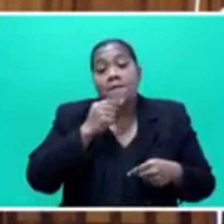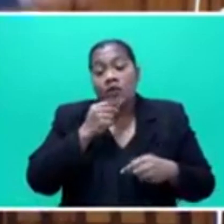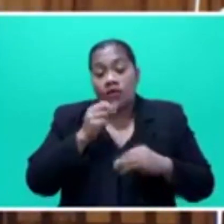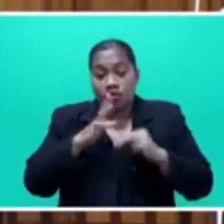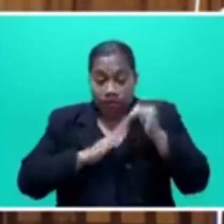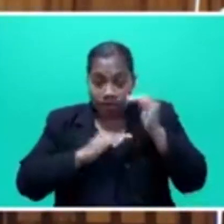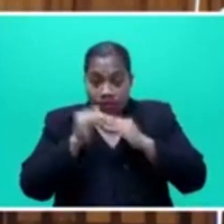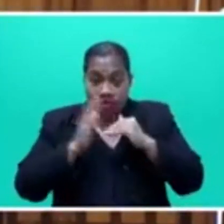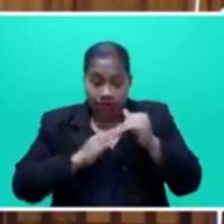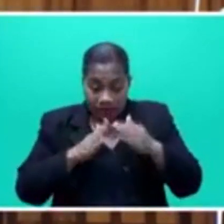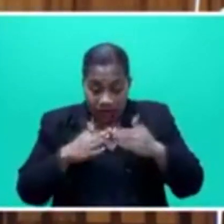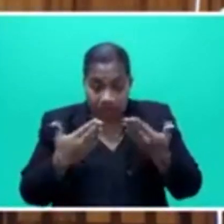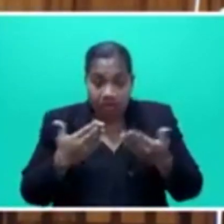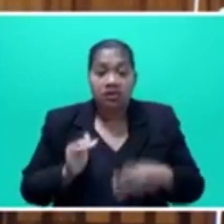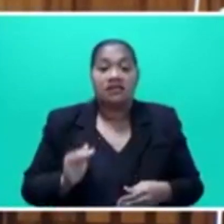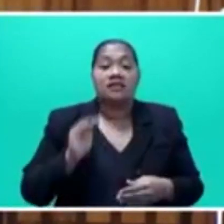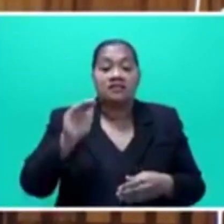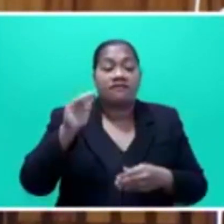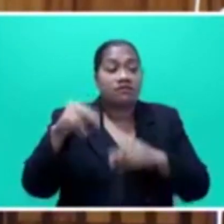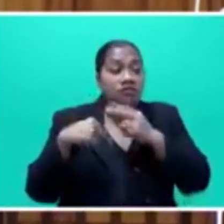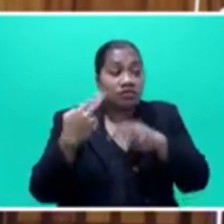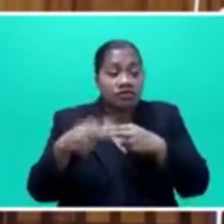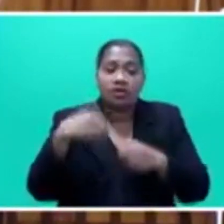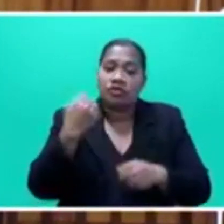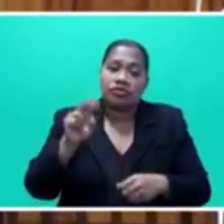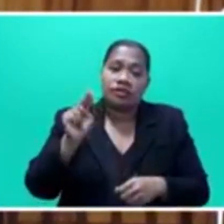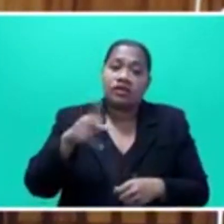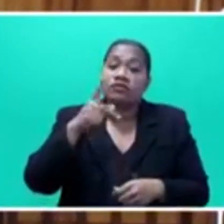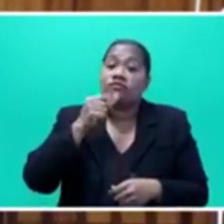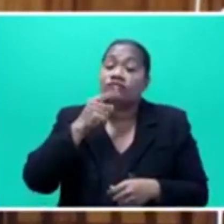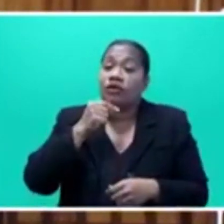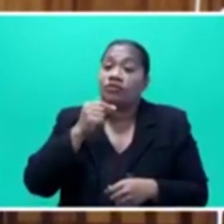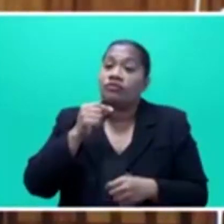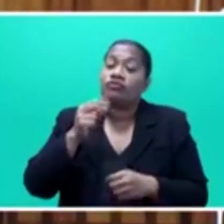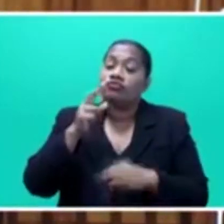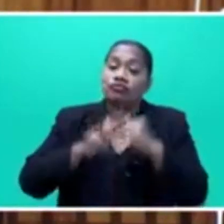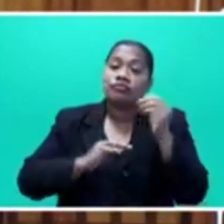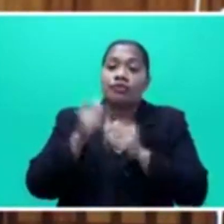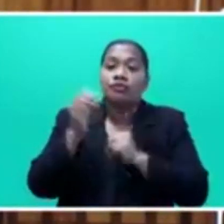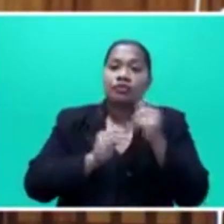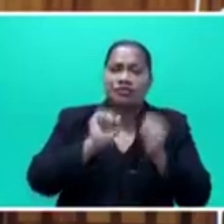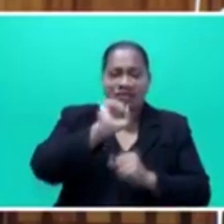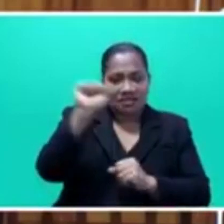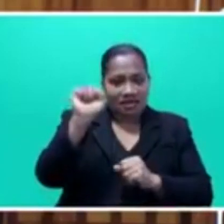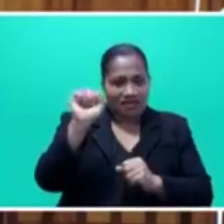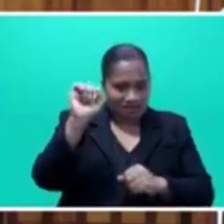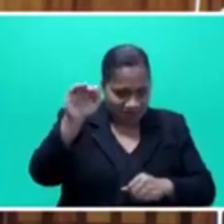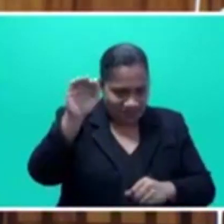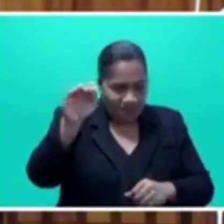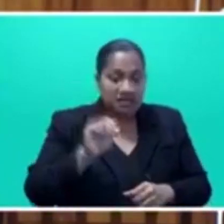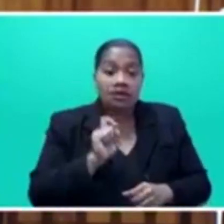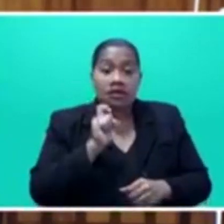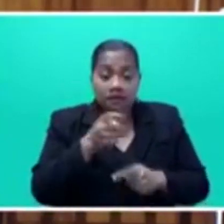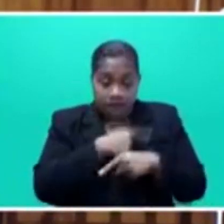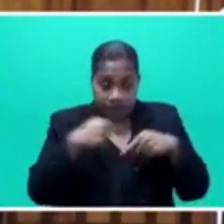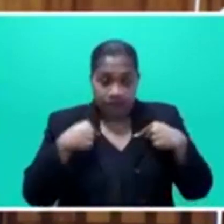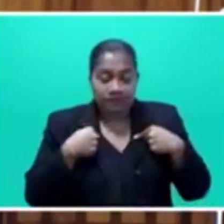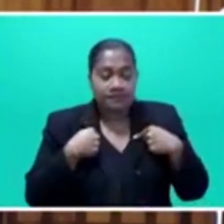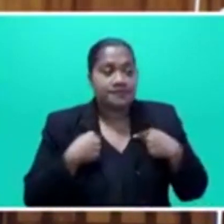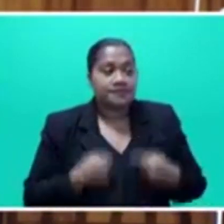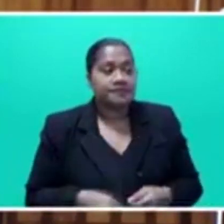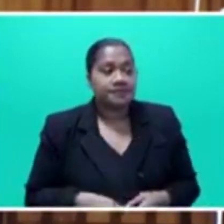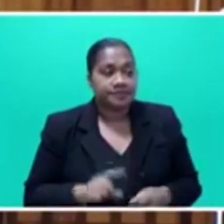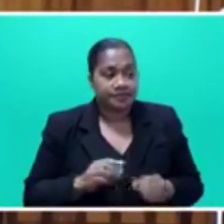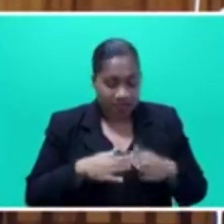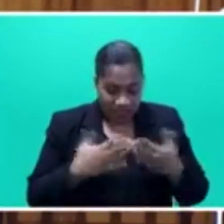sir, the future generations don't have to borrow to build then. If we are undergrounding the cable now from